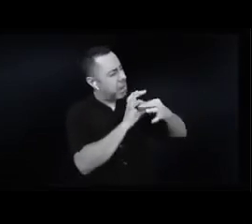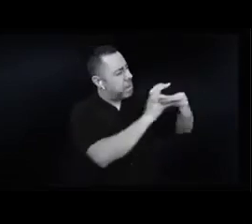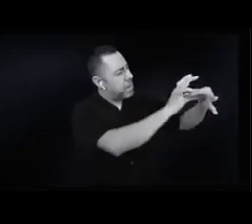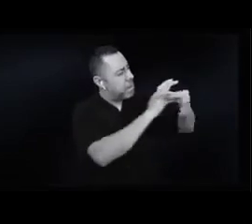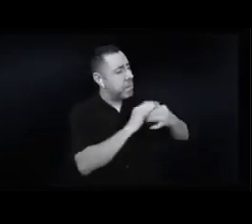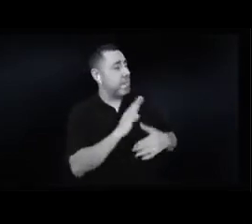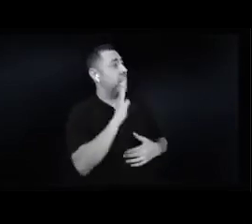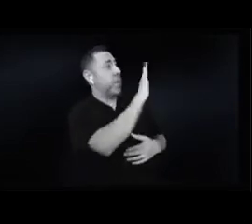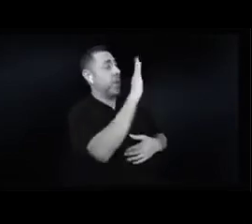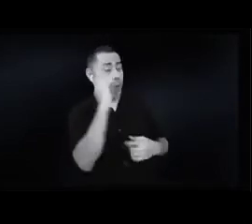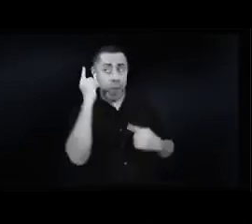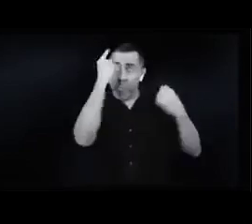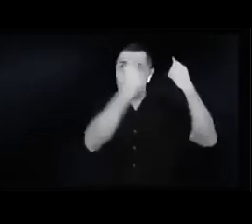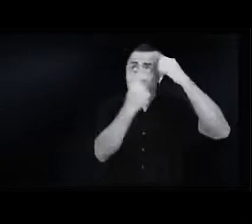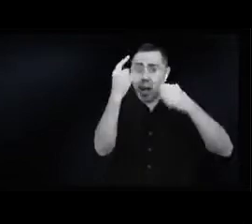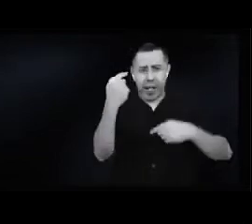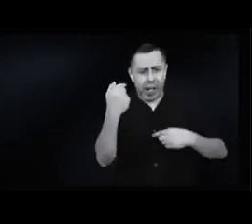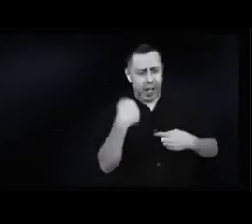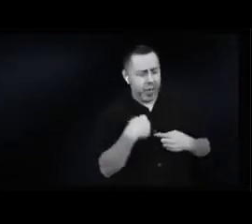Wake up.